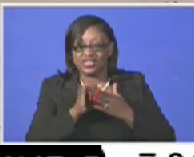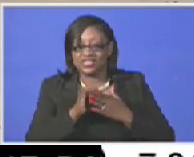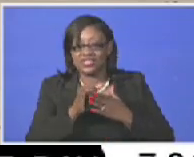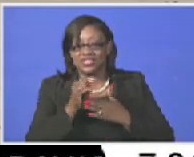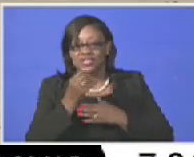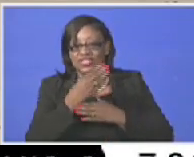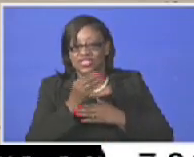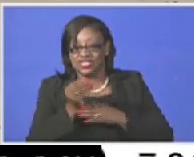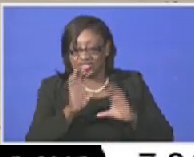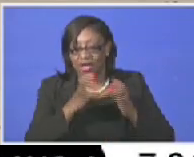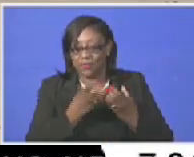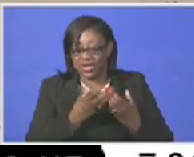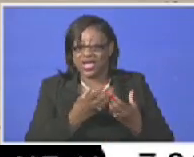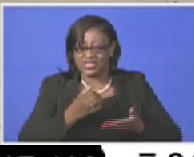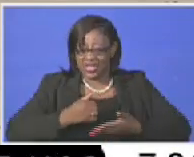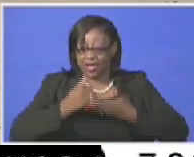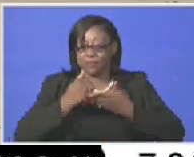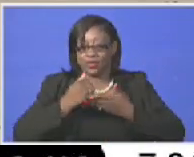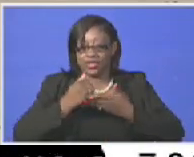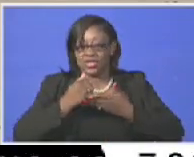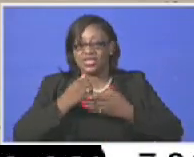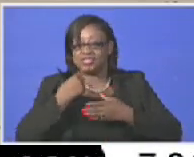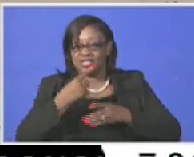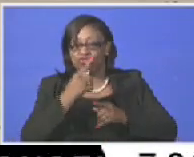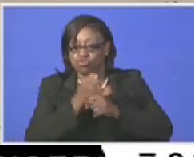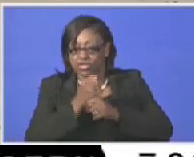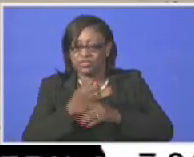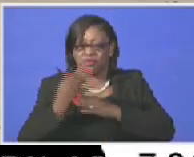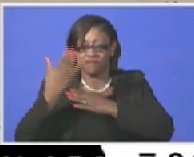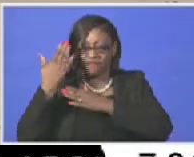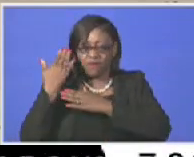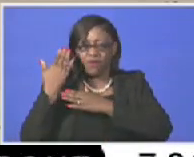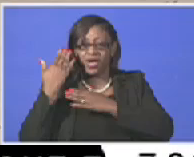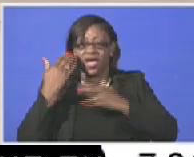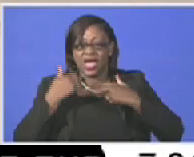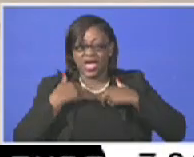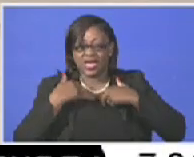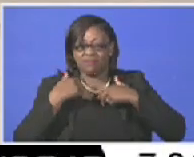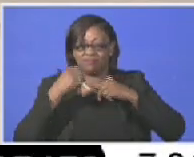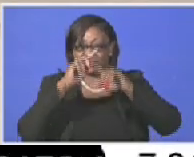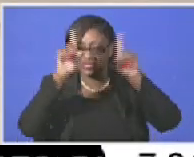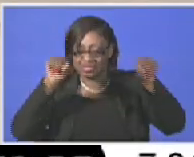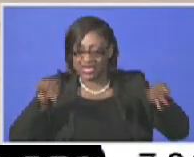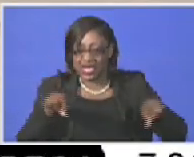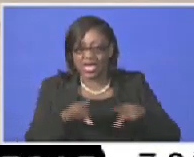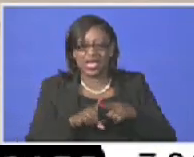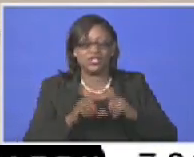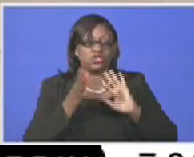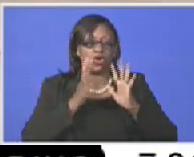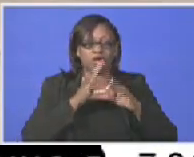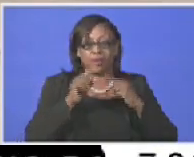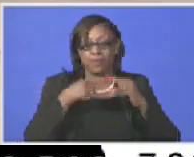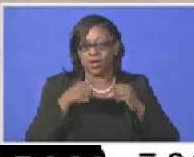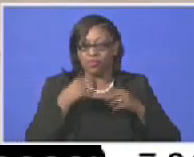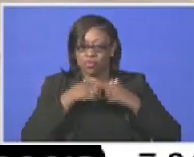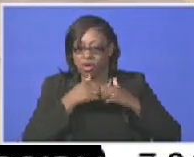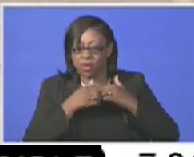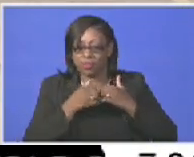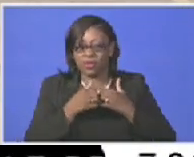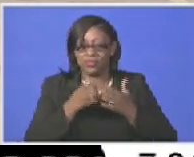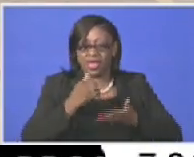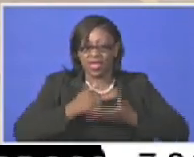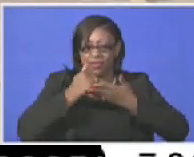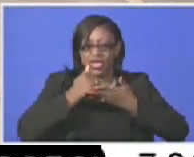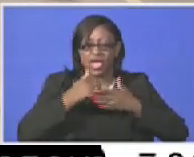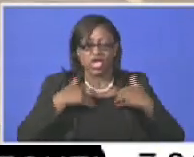activity. I mean, I know the trucks in the past have had signs on them dealing with conflict resolution, dealing with